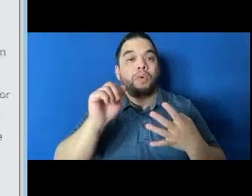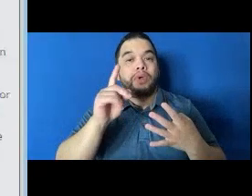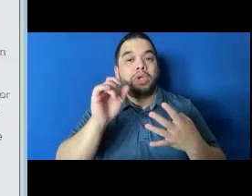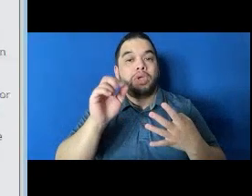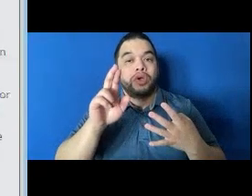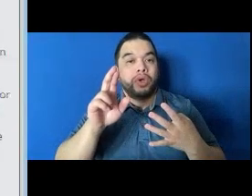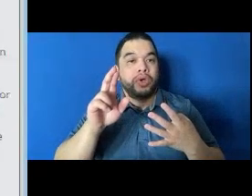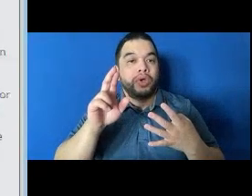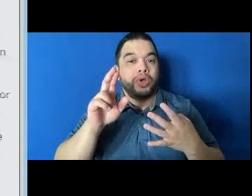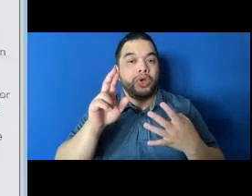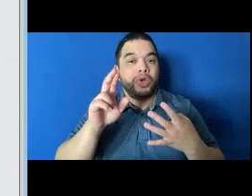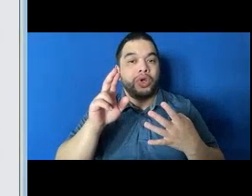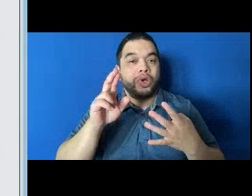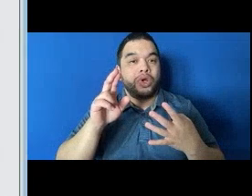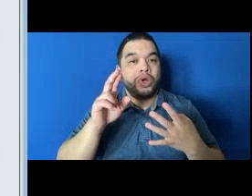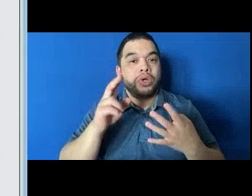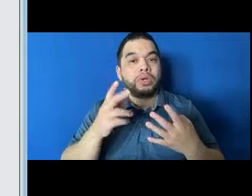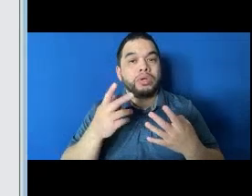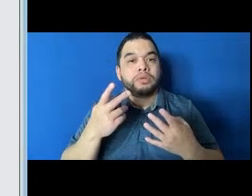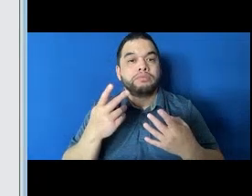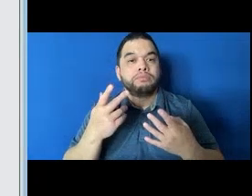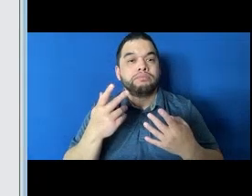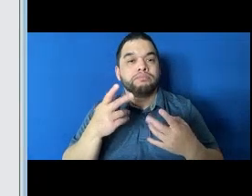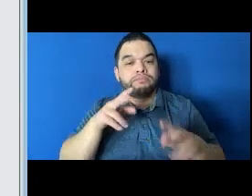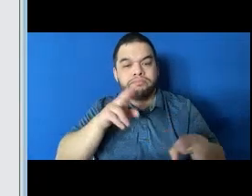one has to do with